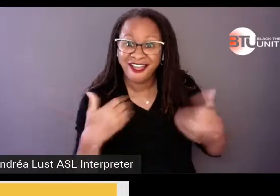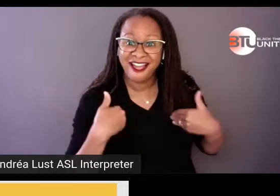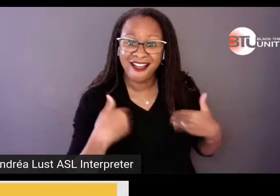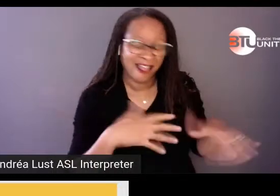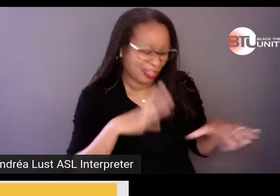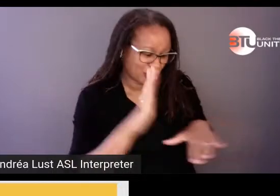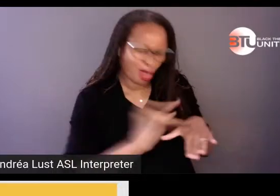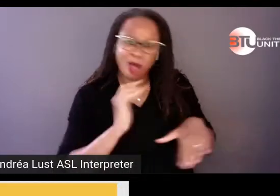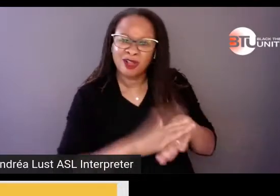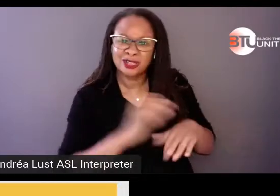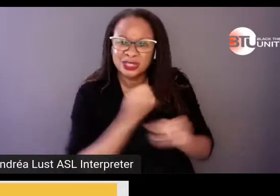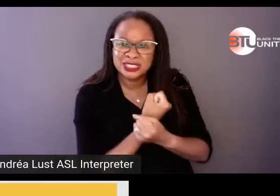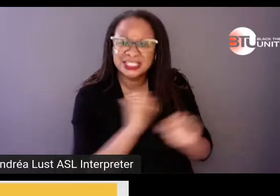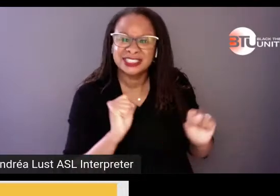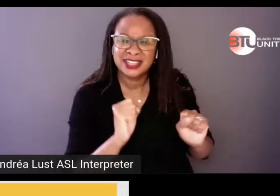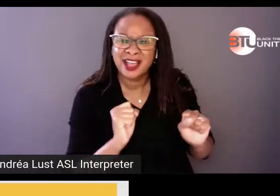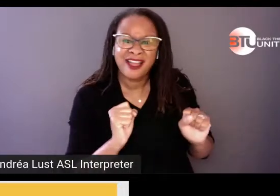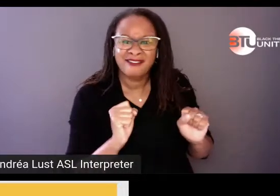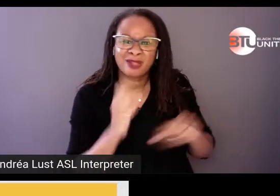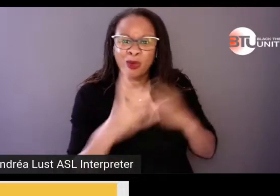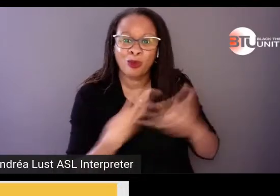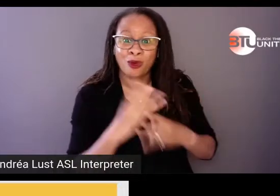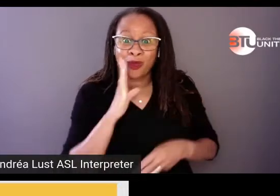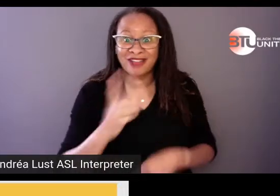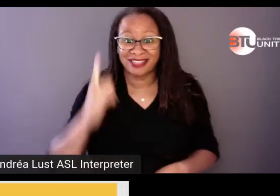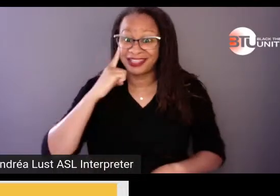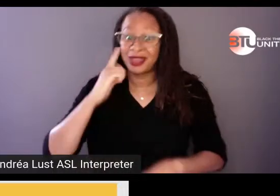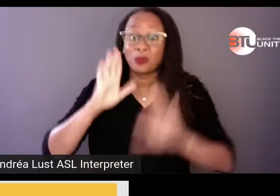save the world. I think that would be a great movie.